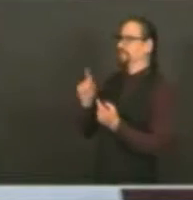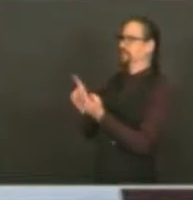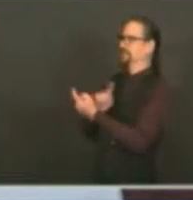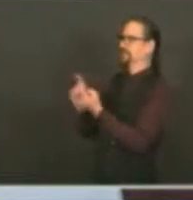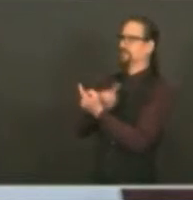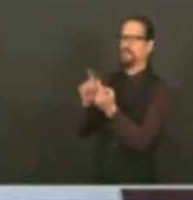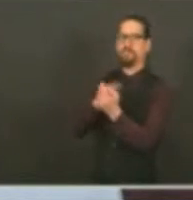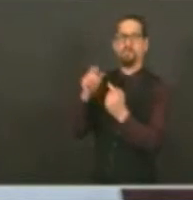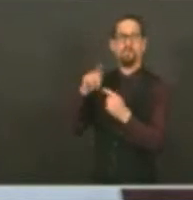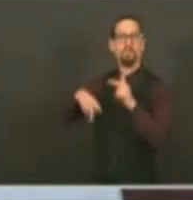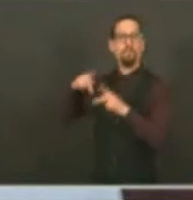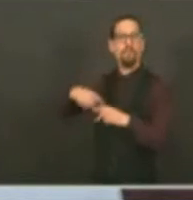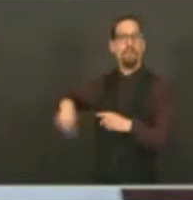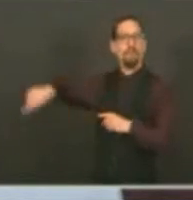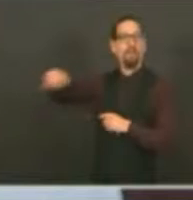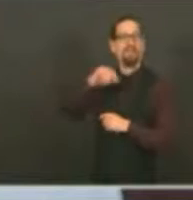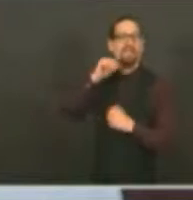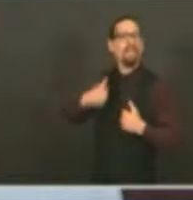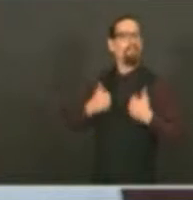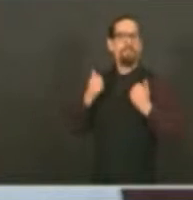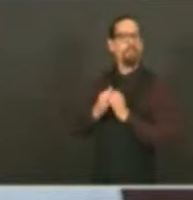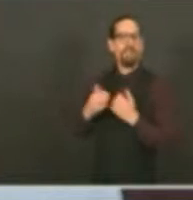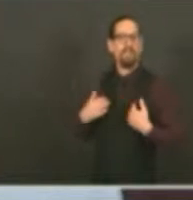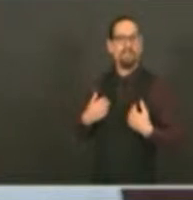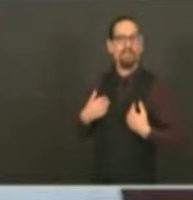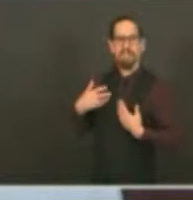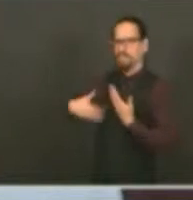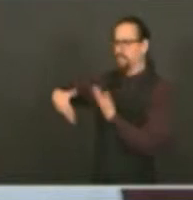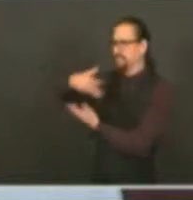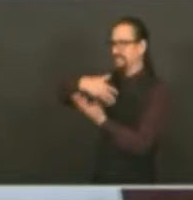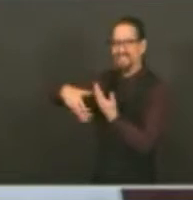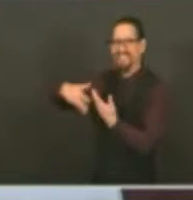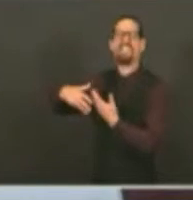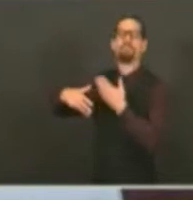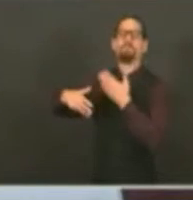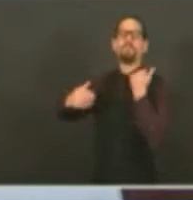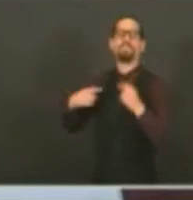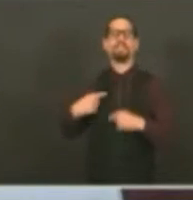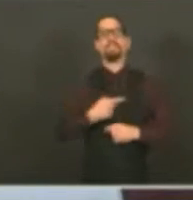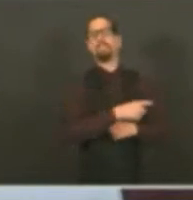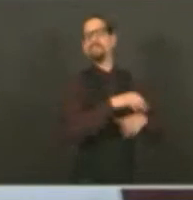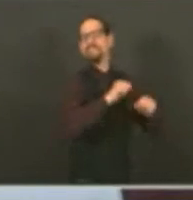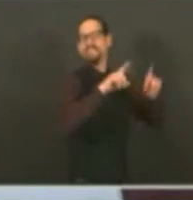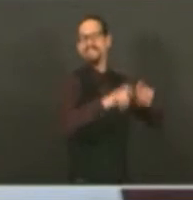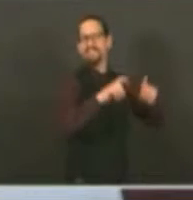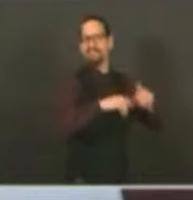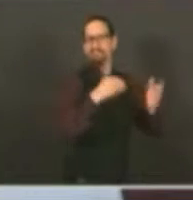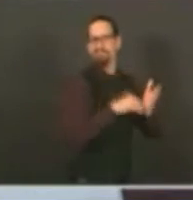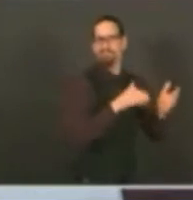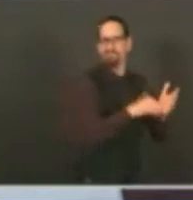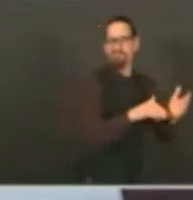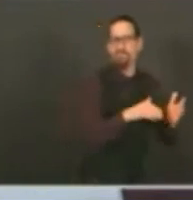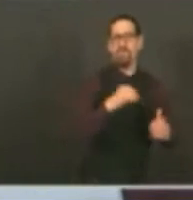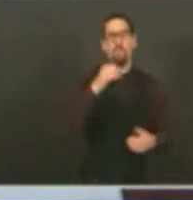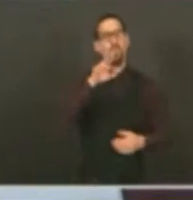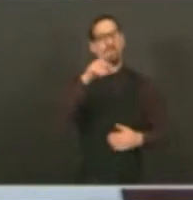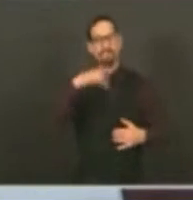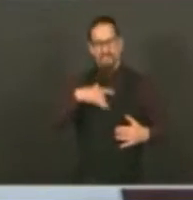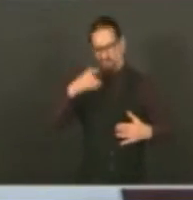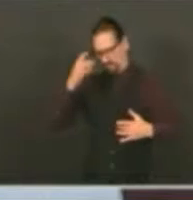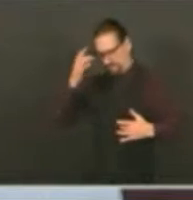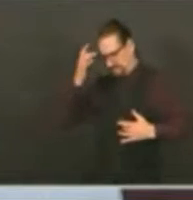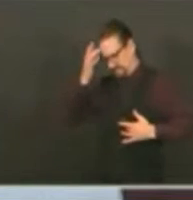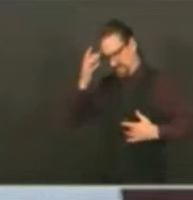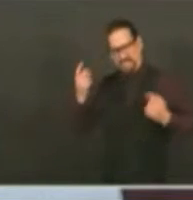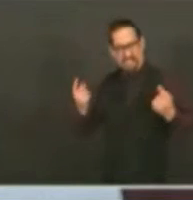get tested. If you feel a little under the weather, go get tested. If you're just worried, you've got someone